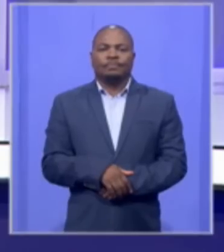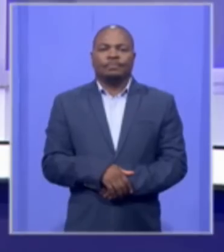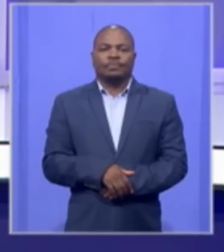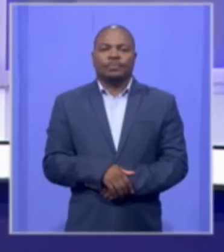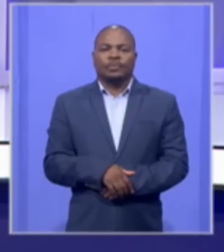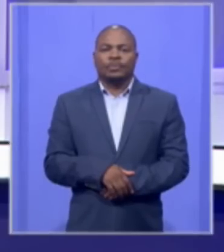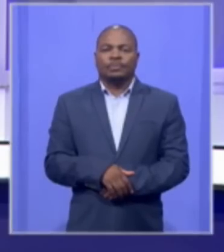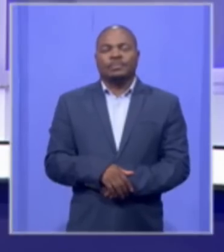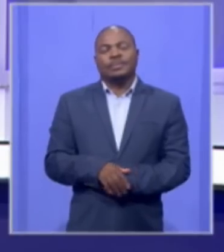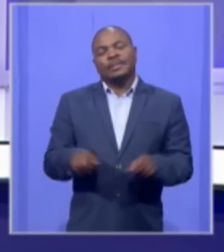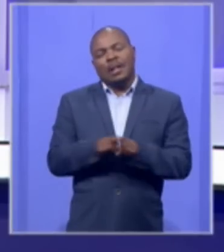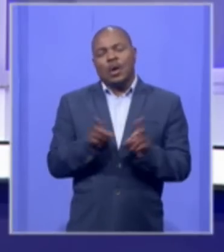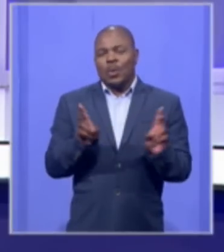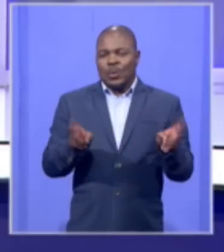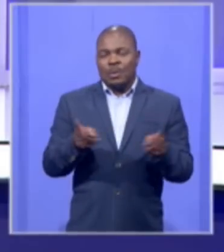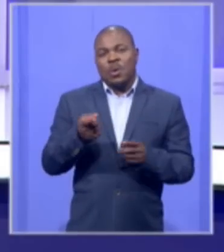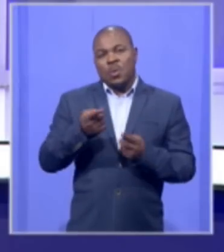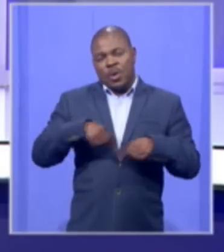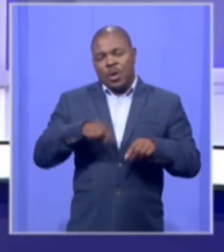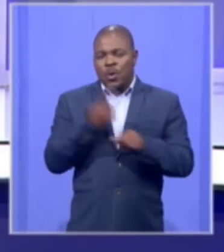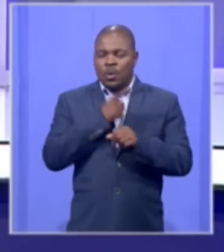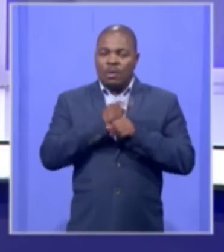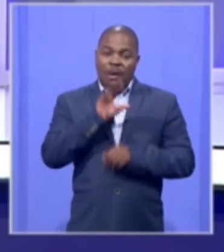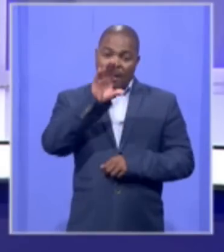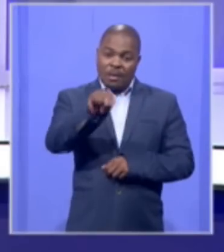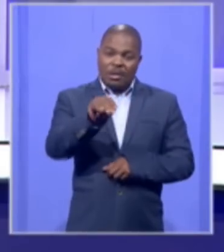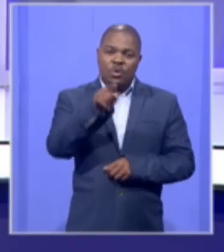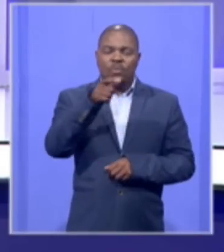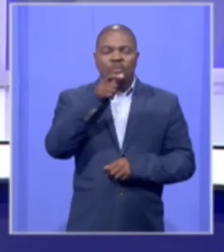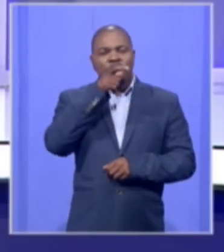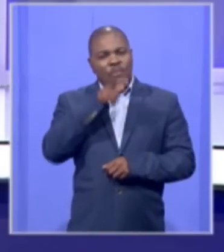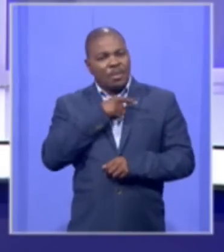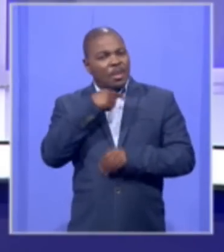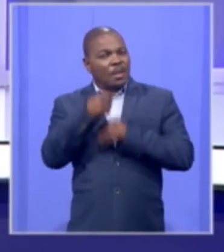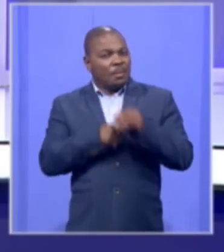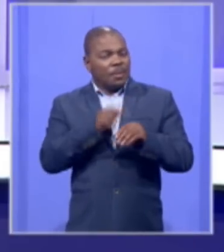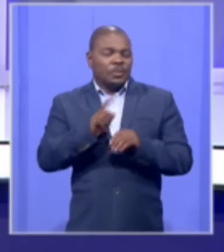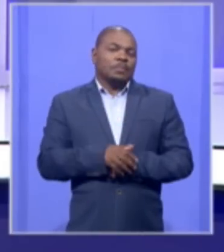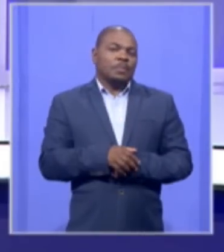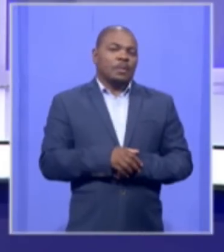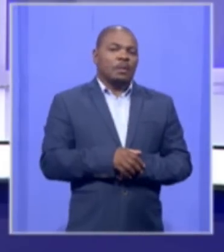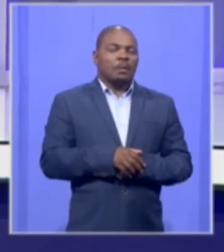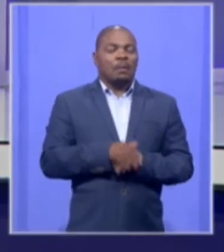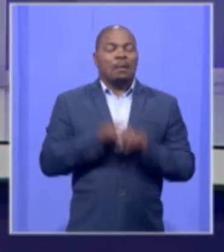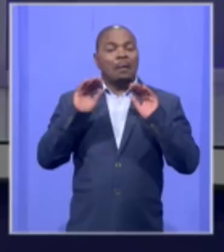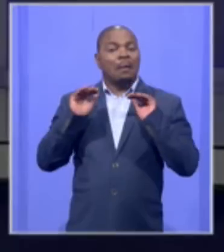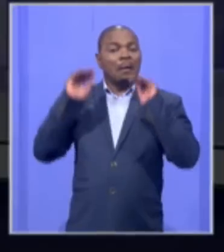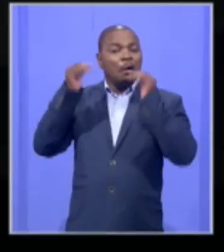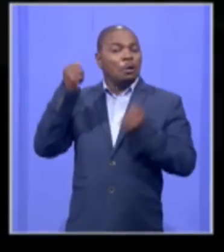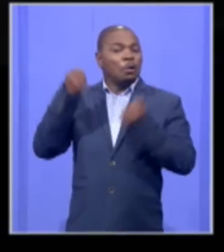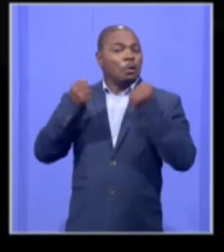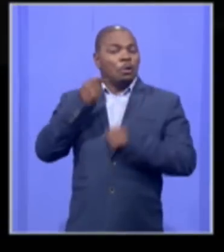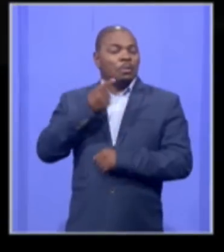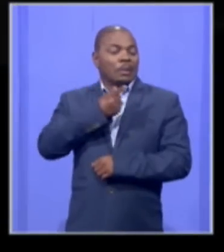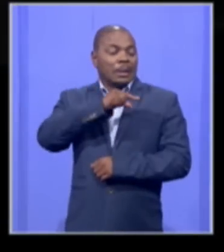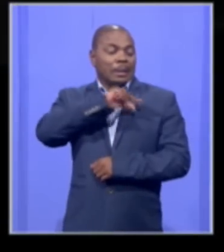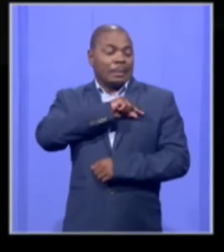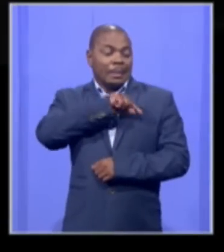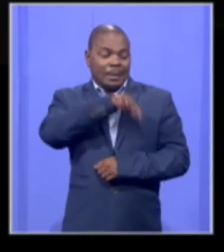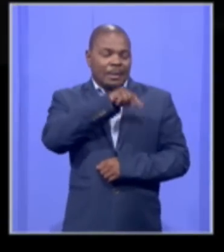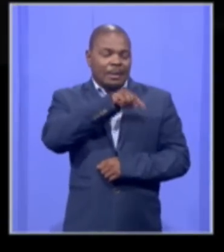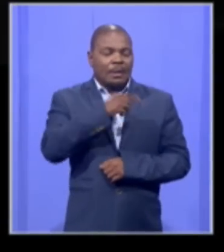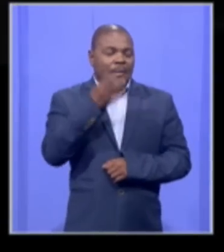Go mebjalo ka mehla re le botšišitša gore na maikutlo a gago ke a fe morago gore kgorokgolo ya tsheko ya Gqeberha ka Eastern Cape